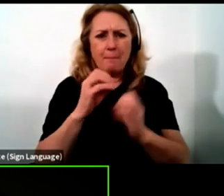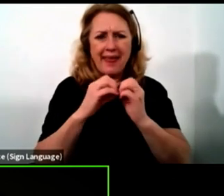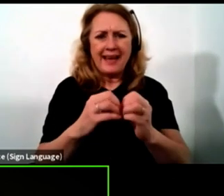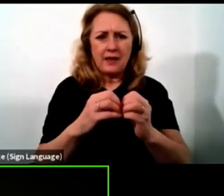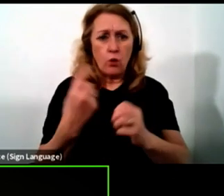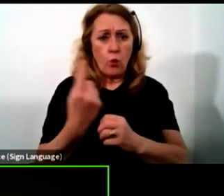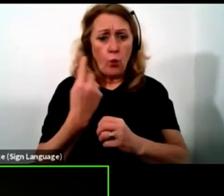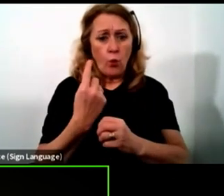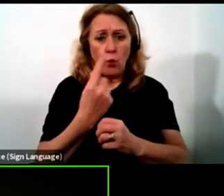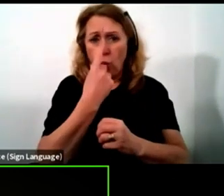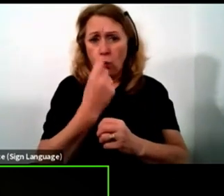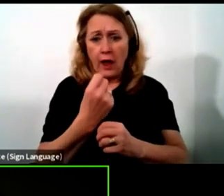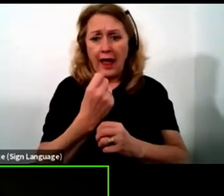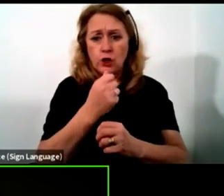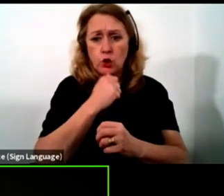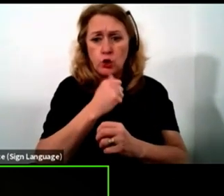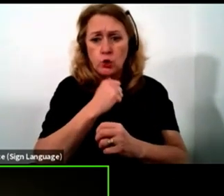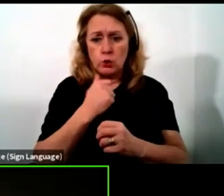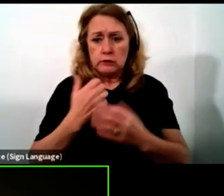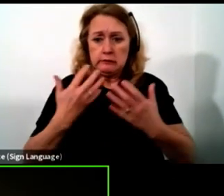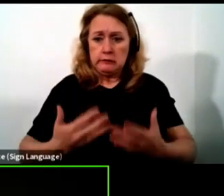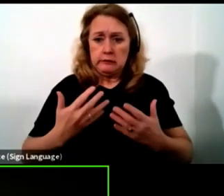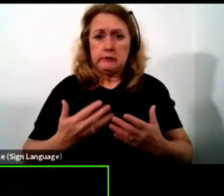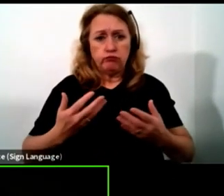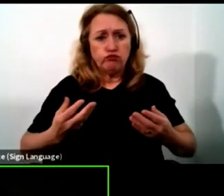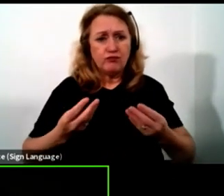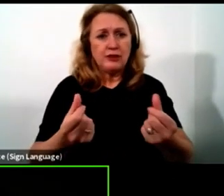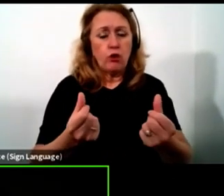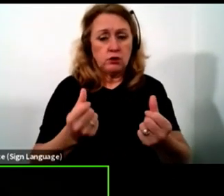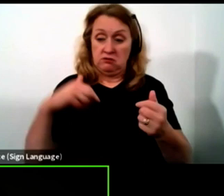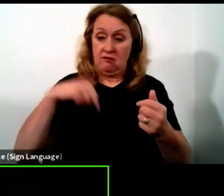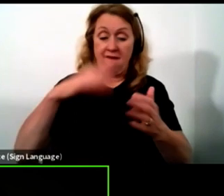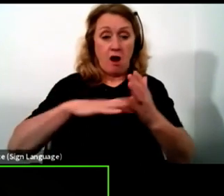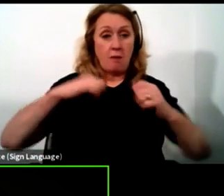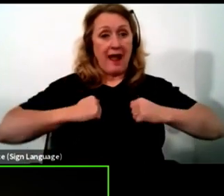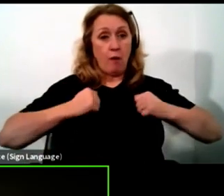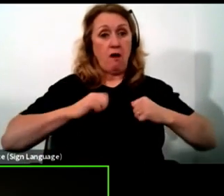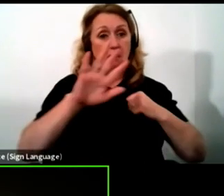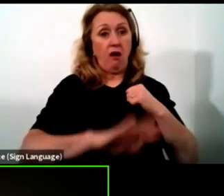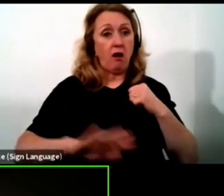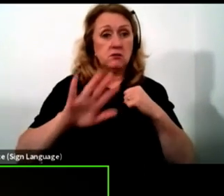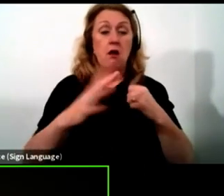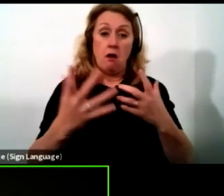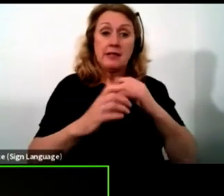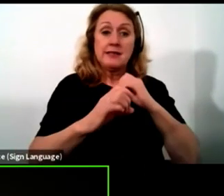people who can actually use the existing resources from within the continent. By